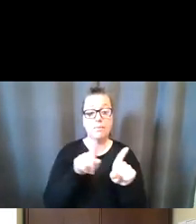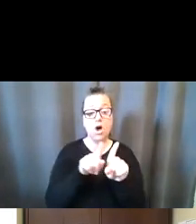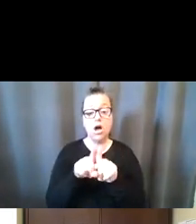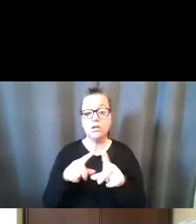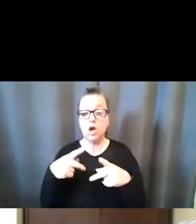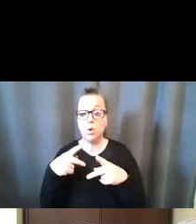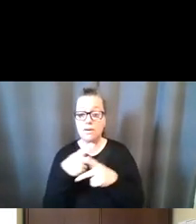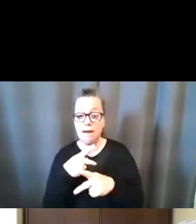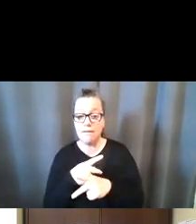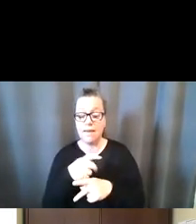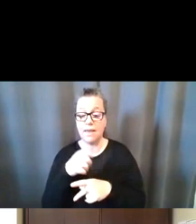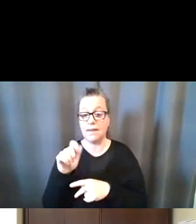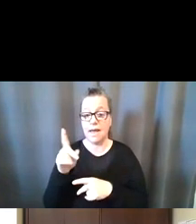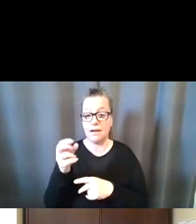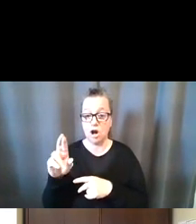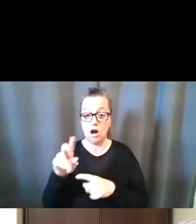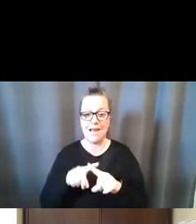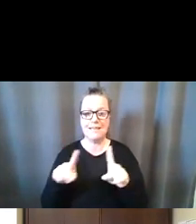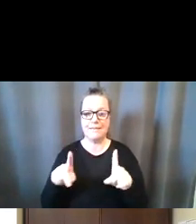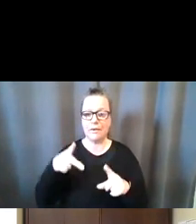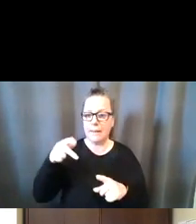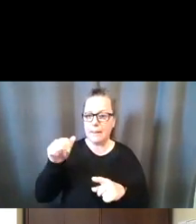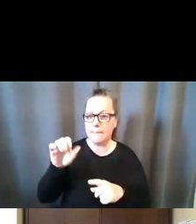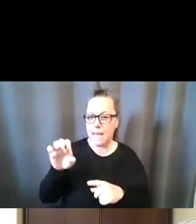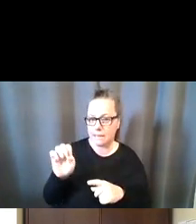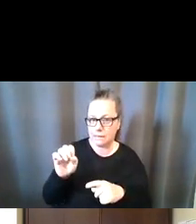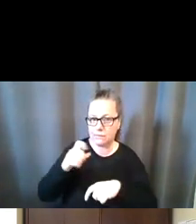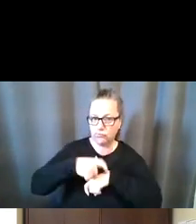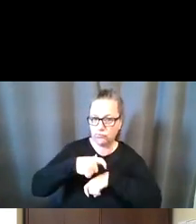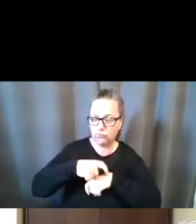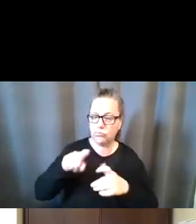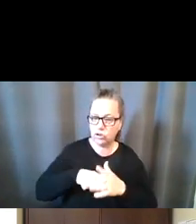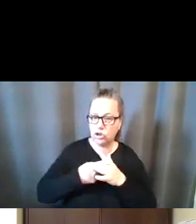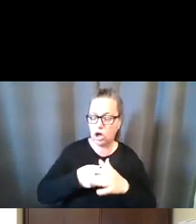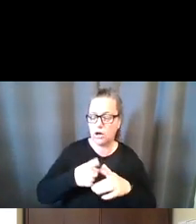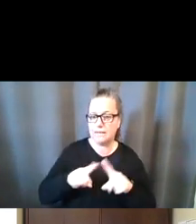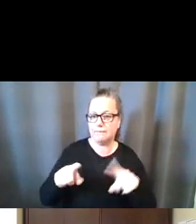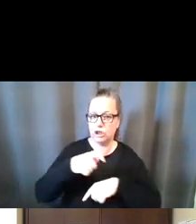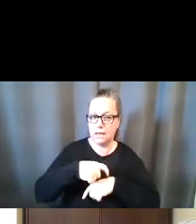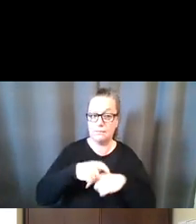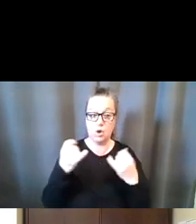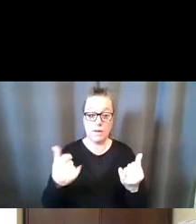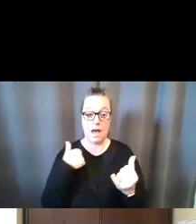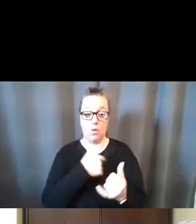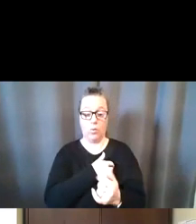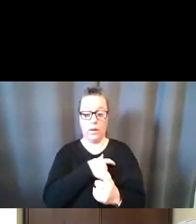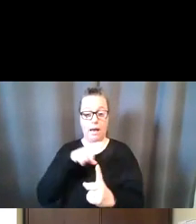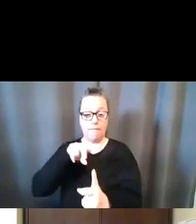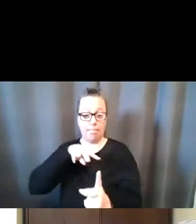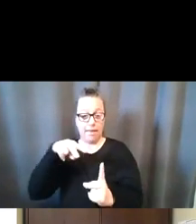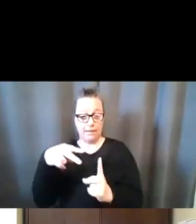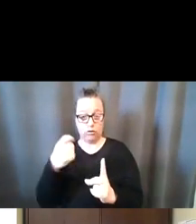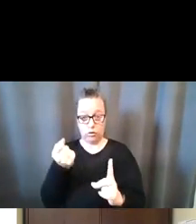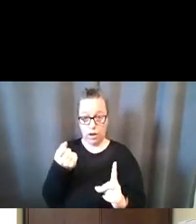navigate ADKAR at different paces and start at different times. So now we have a lens to